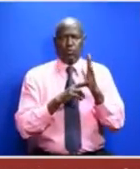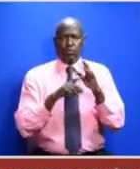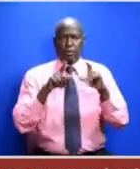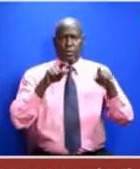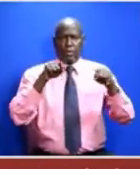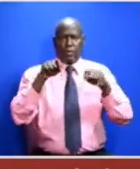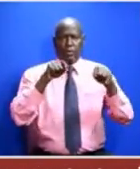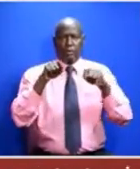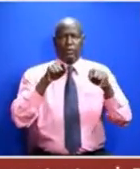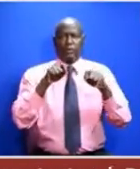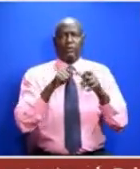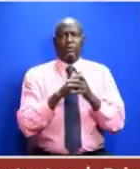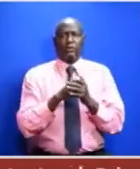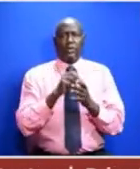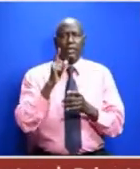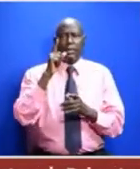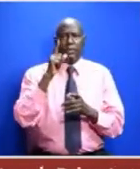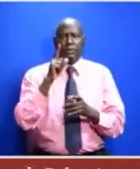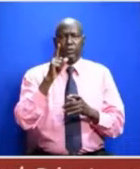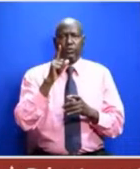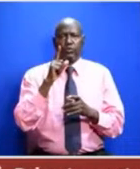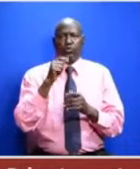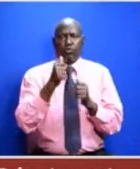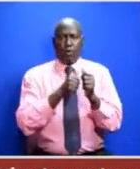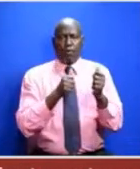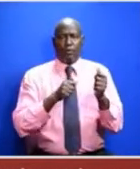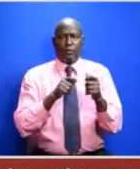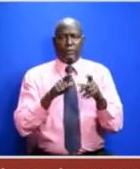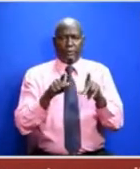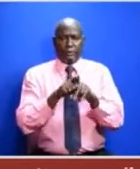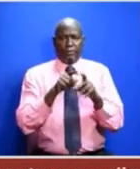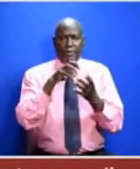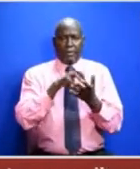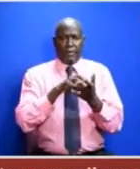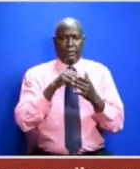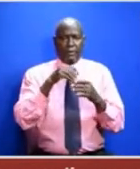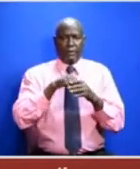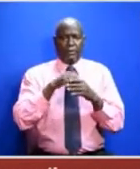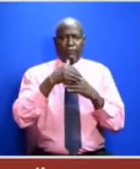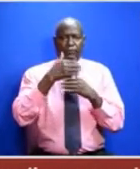thereby mitigating the potential recurrence of similar cases in the future. We